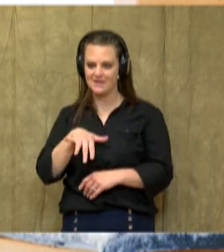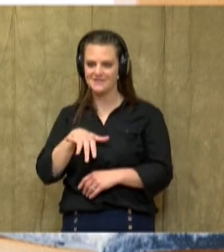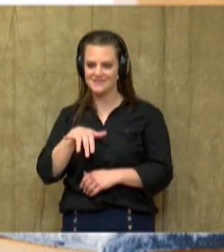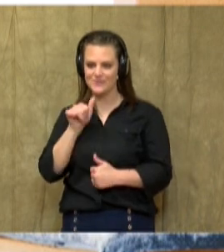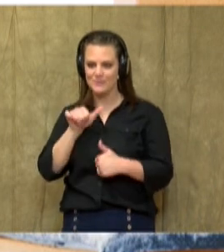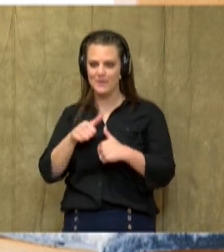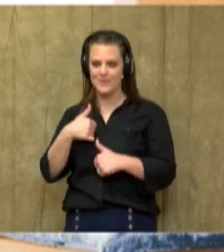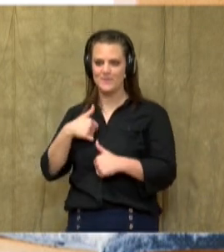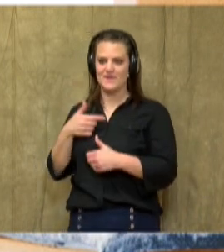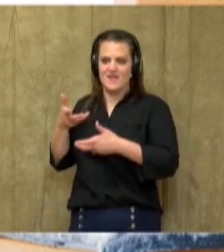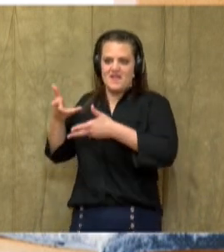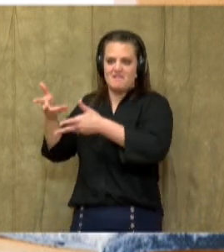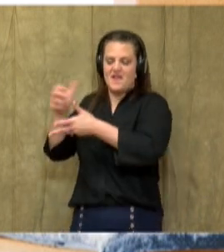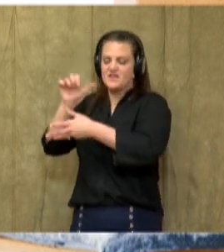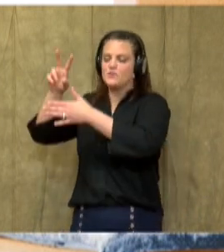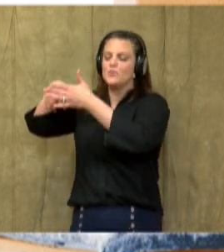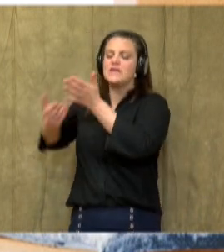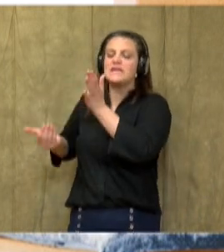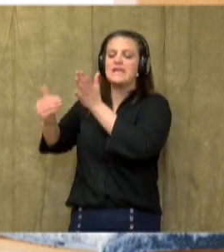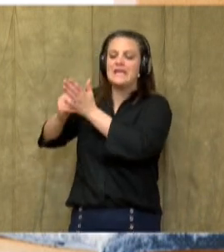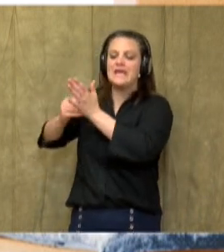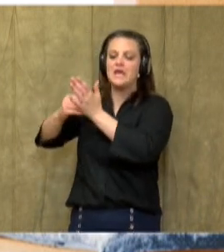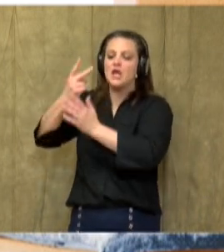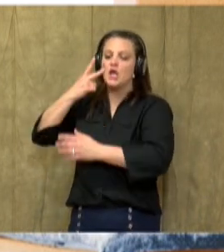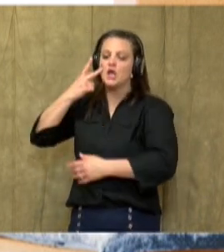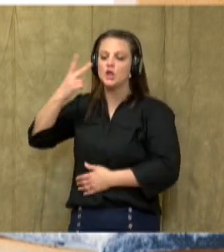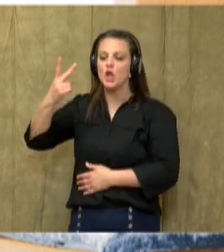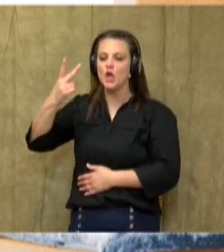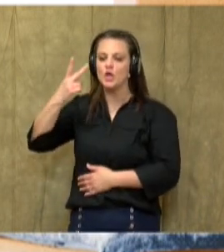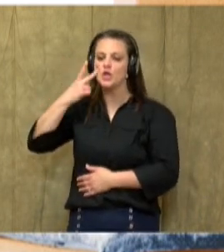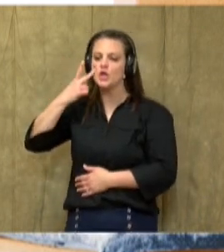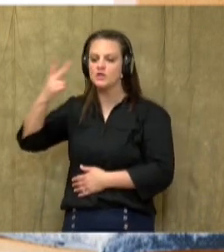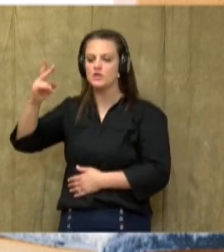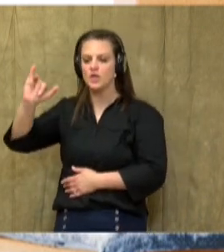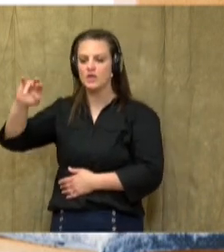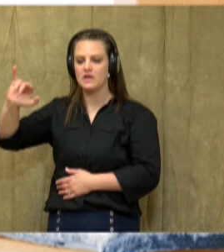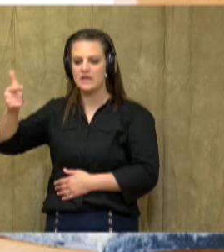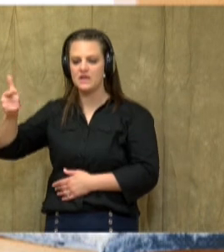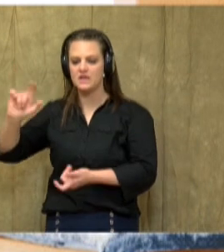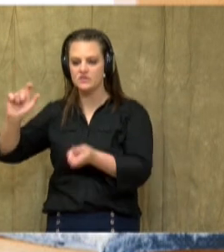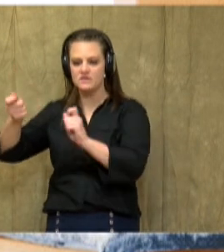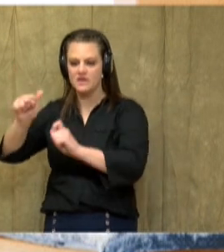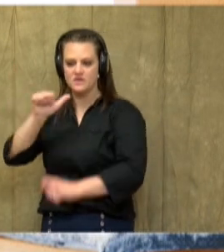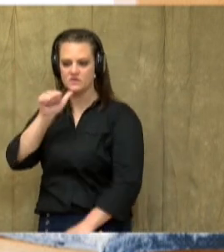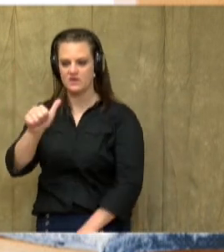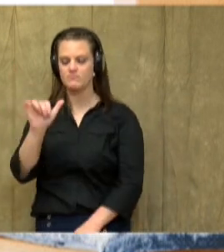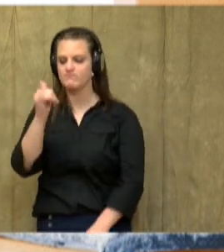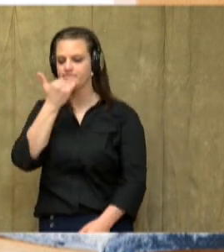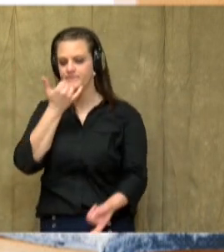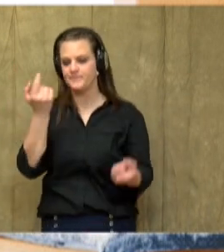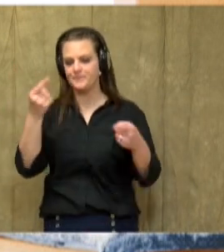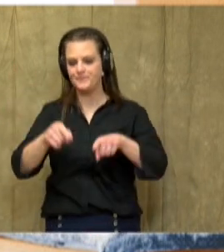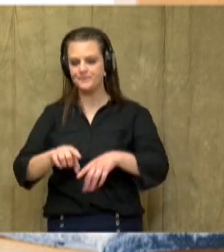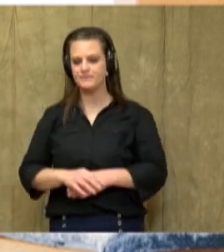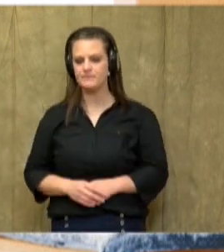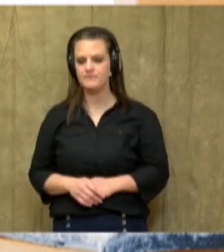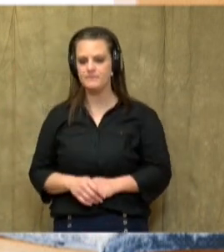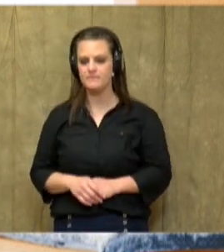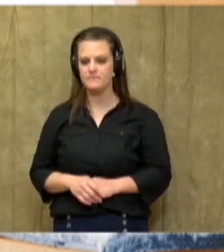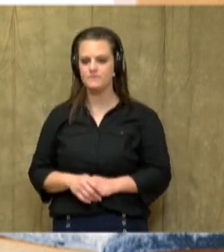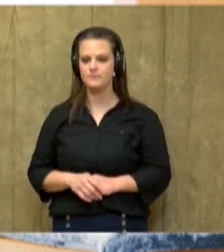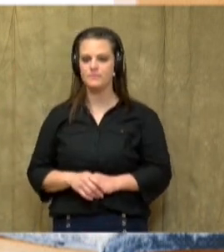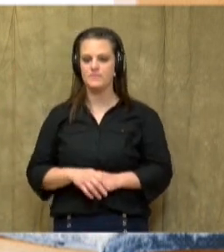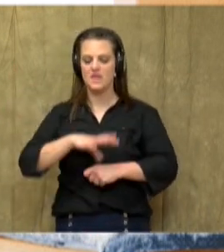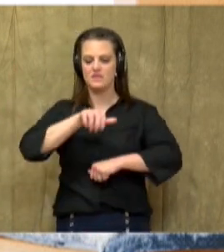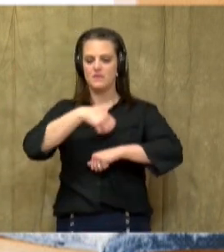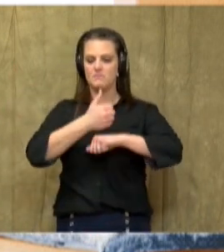thing and she left look instead of looking. I should have reread it. Mistakes happen. Sentence formation, punctuation, and